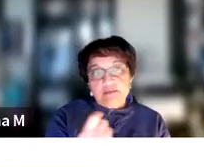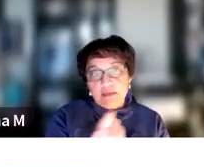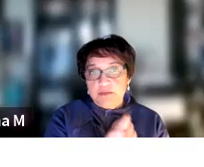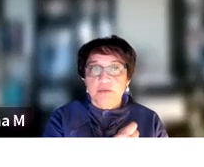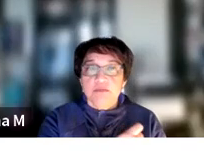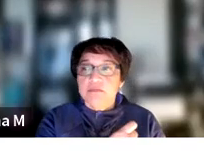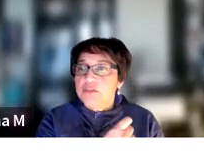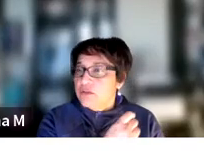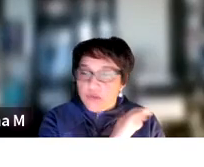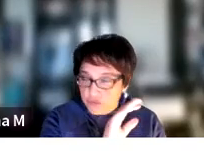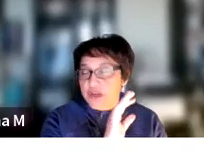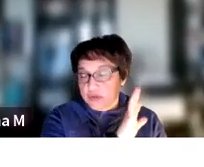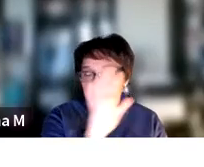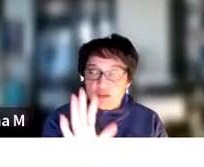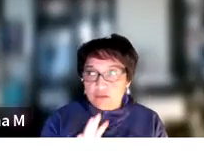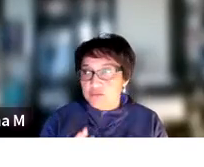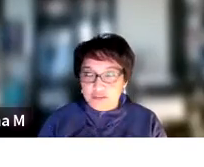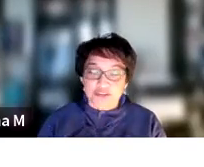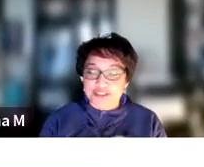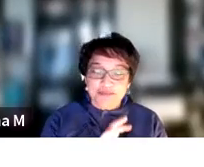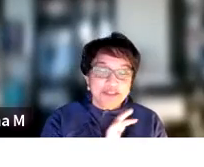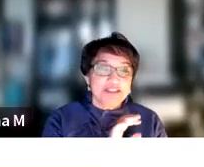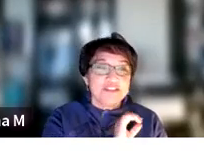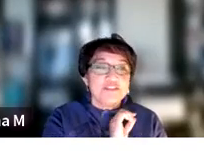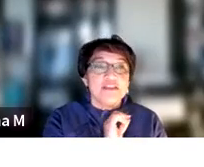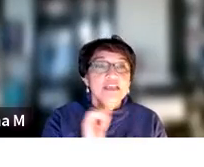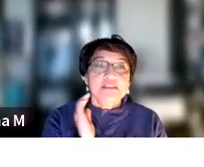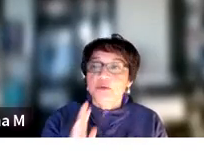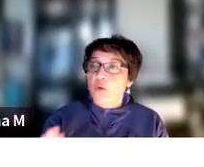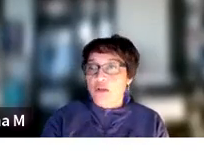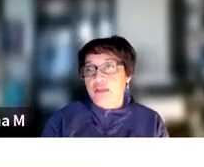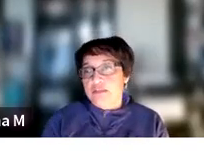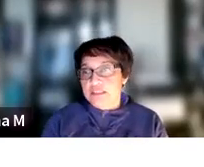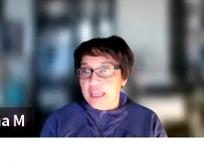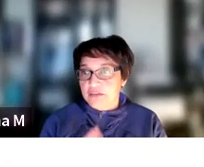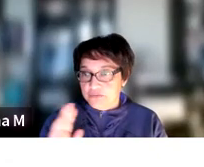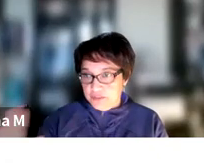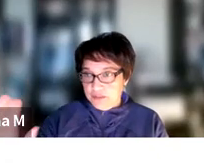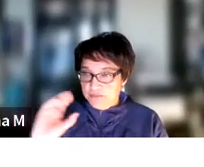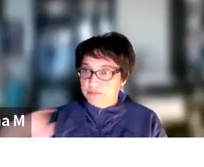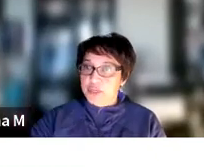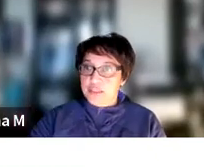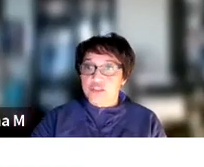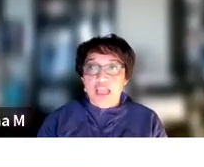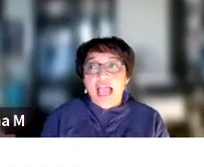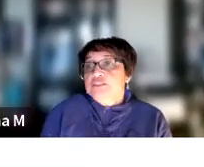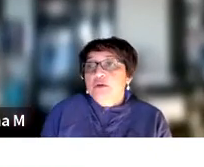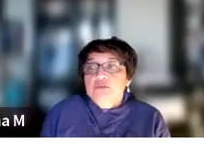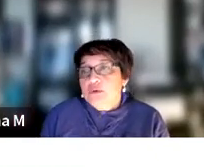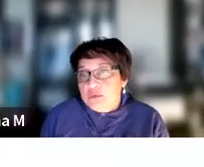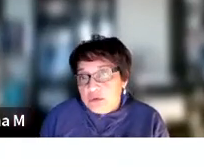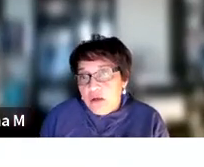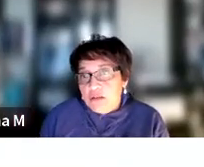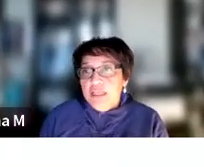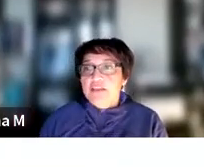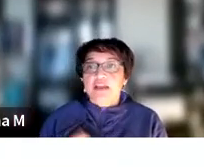seen sometimes people, you know, on rare occasions over the 30 some years I've lived here, someone walking on the side of the bridge, I don't